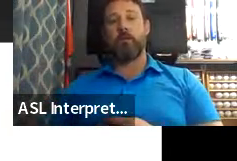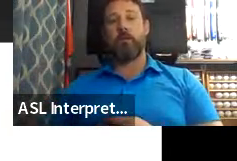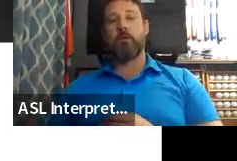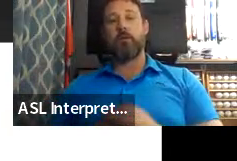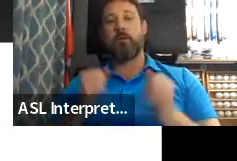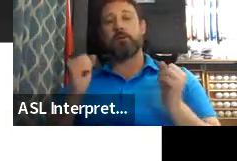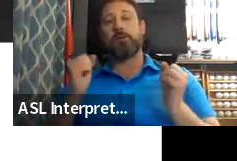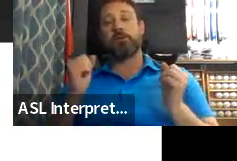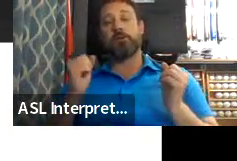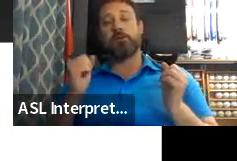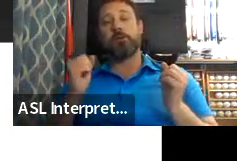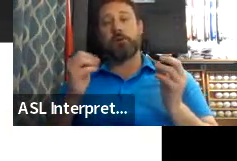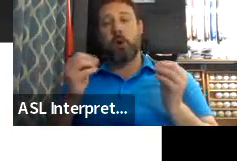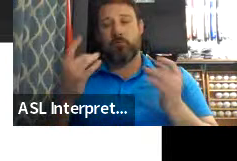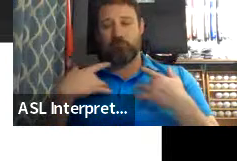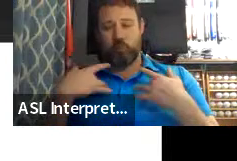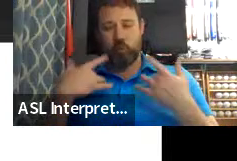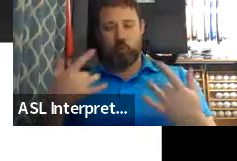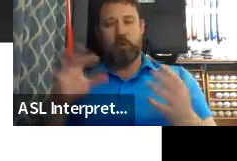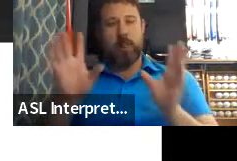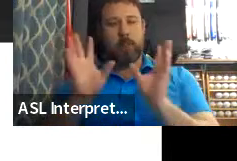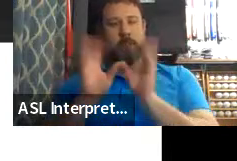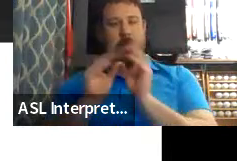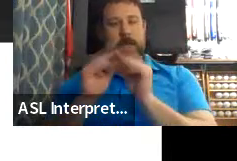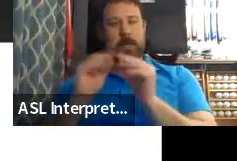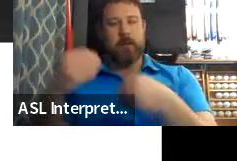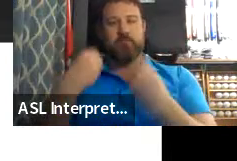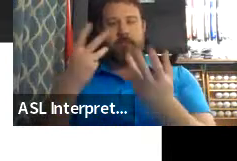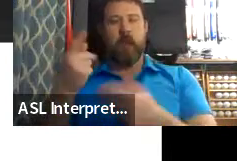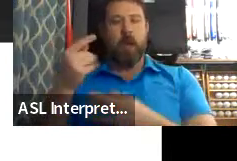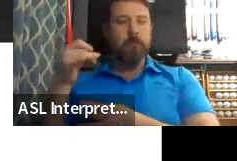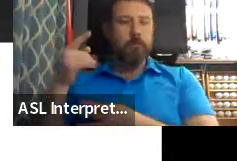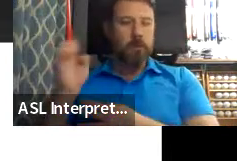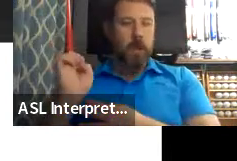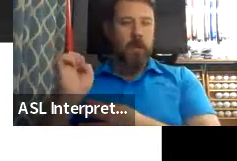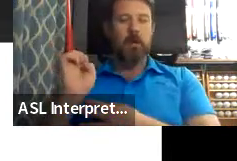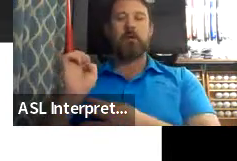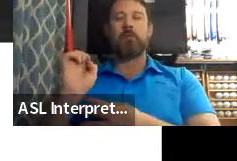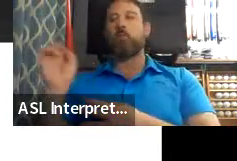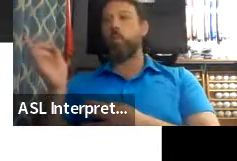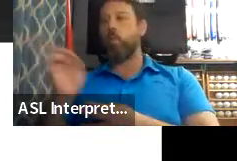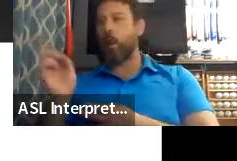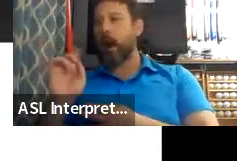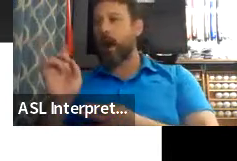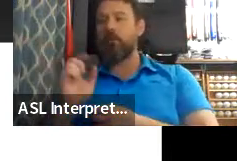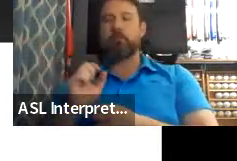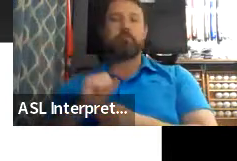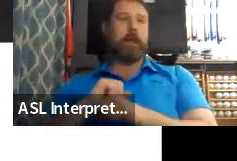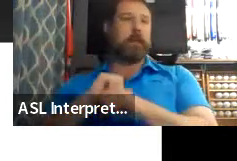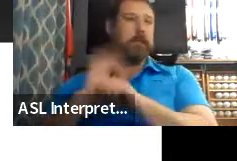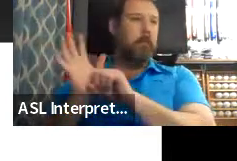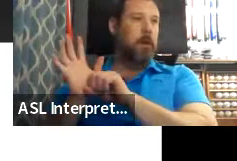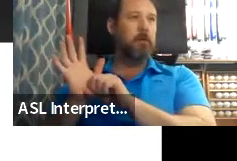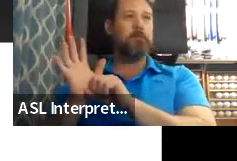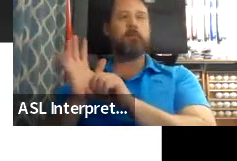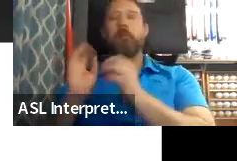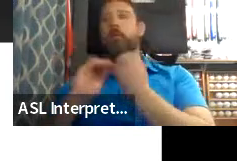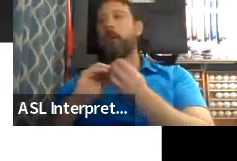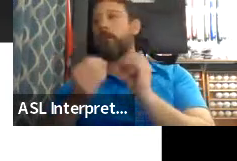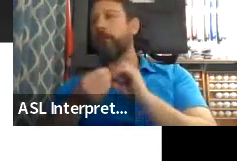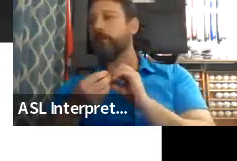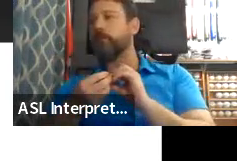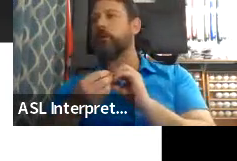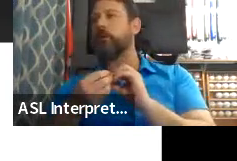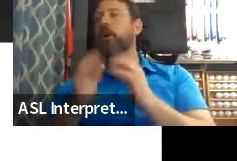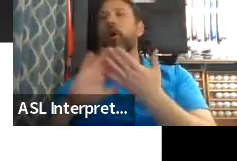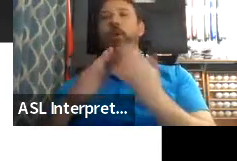So just want to, usually in these meetings, we provide an update on where we are with the pandemic, where we are with the numbers, what's going on